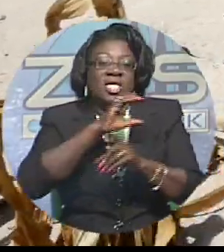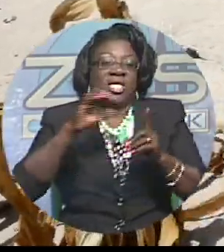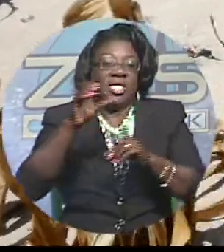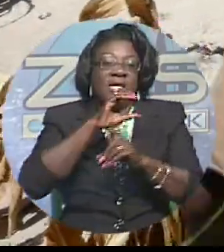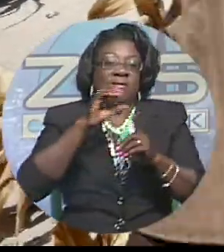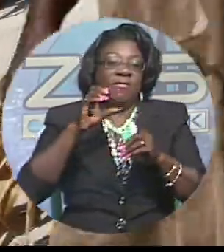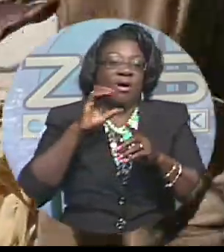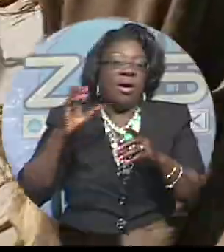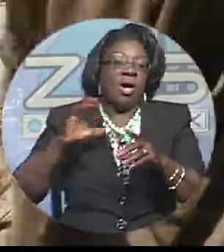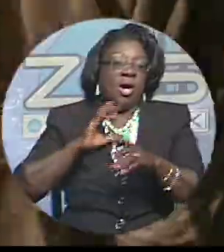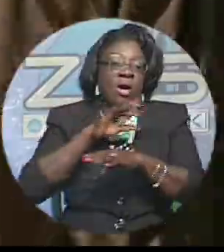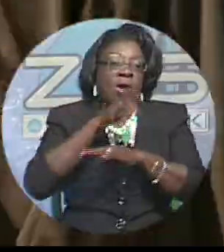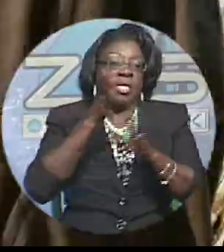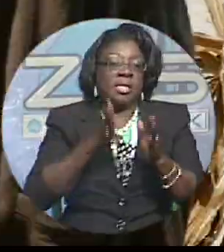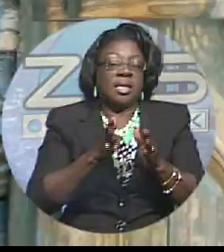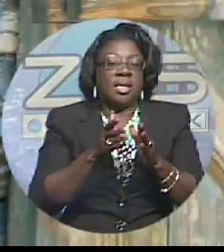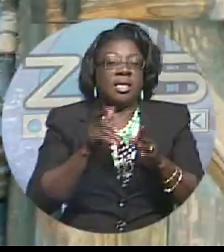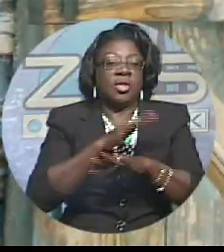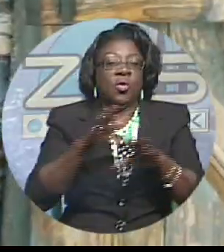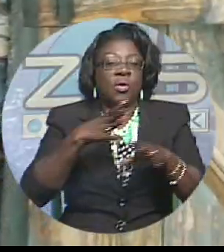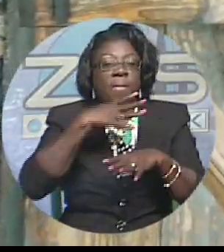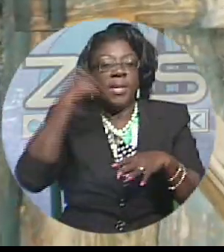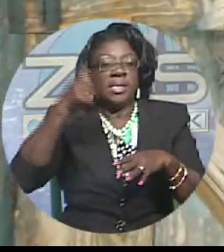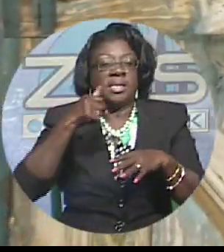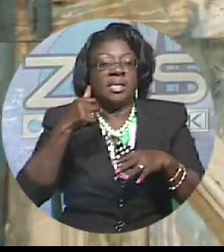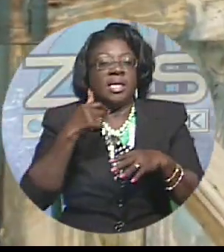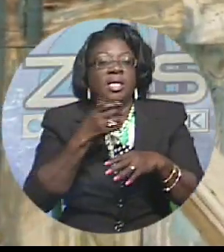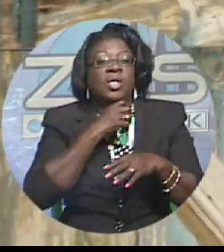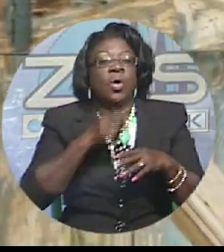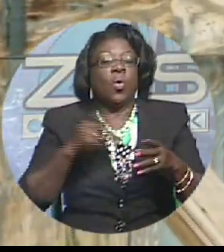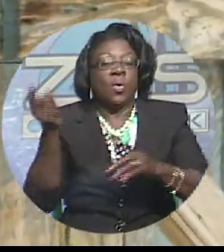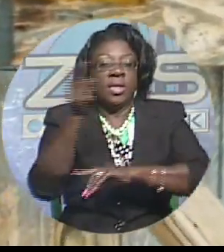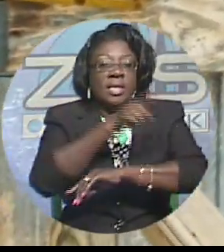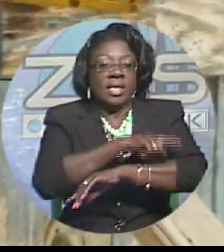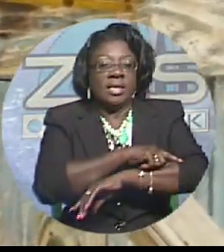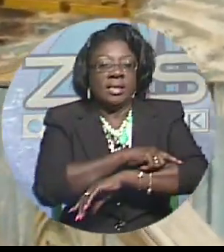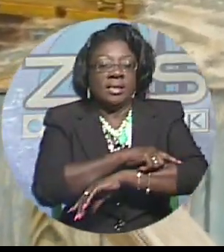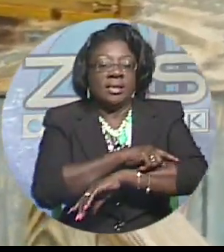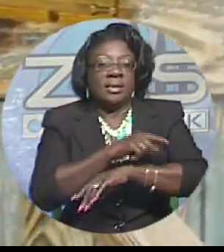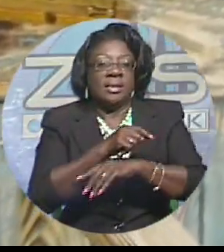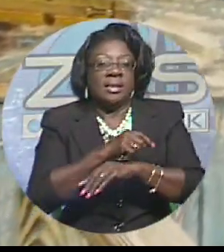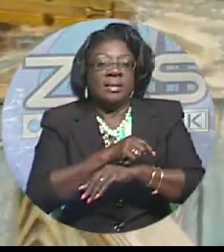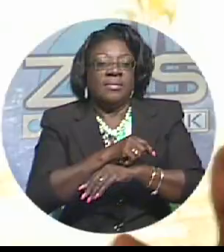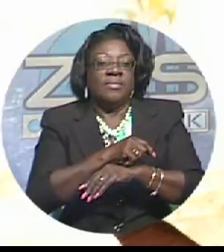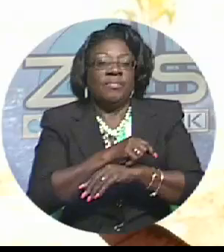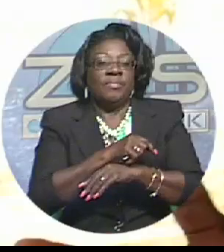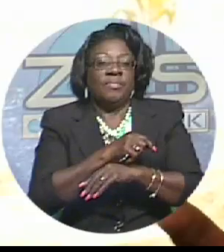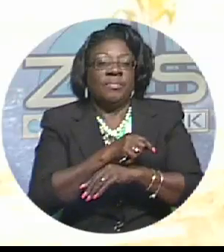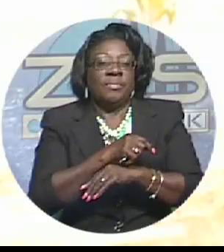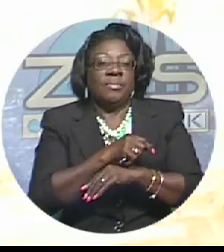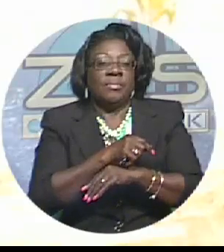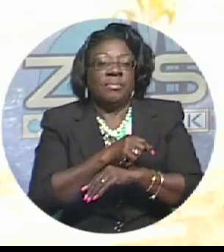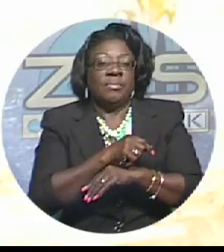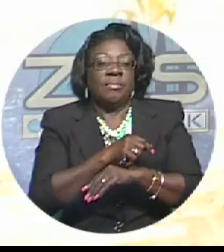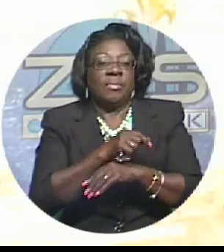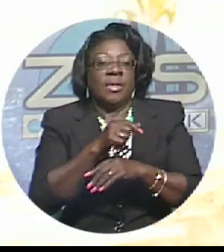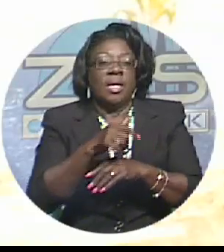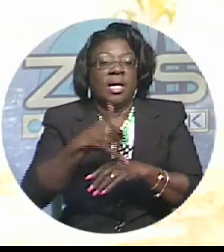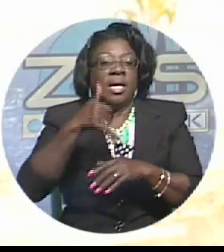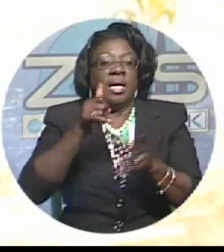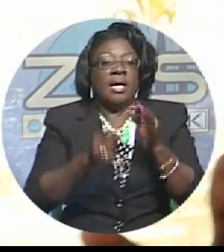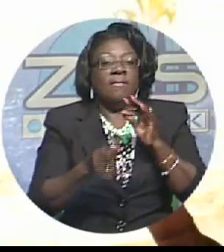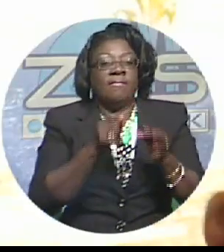Tyrone Gilbert doesn't miss the old days when a quick call couldn't remedy much. God forbid if the phone is